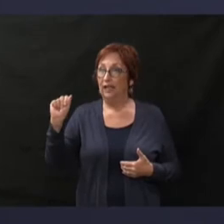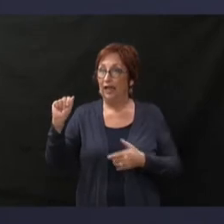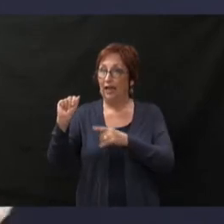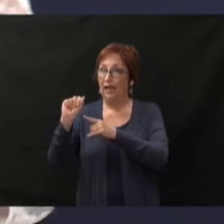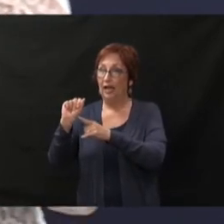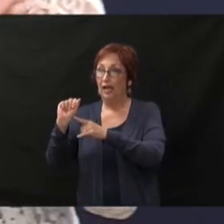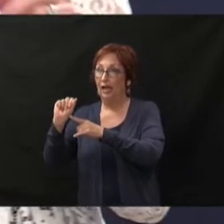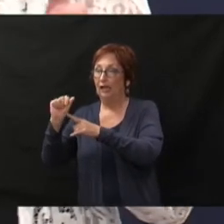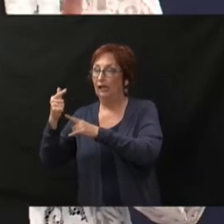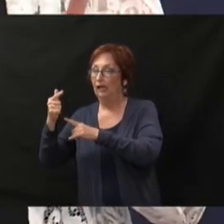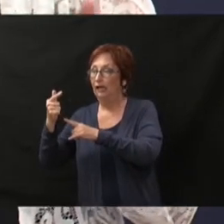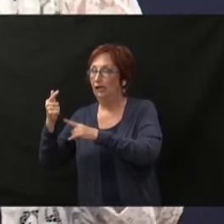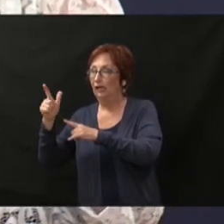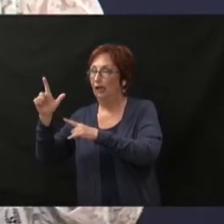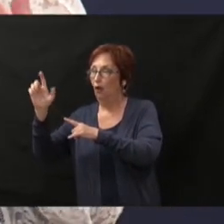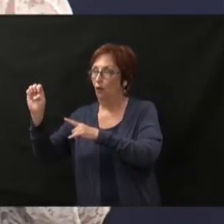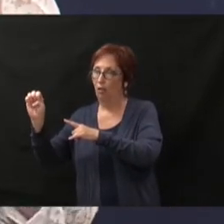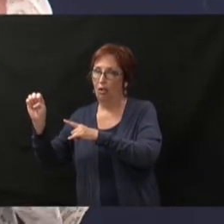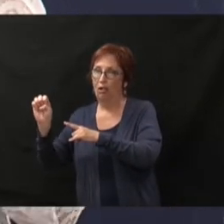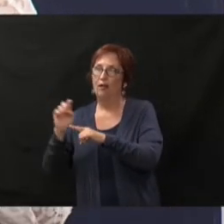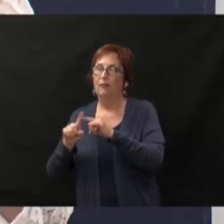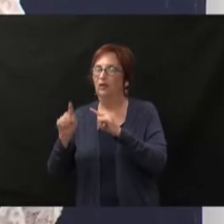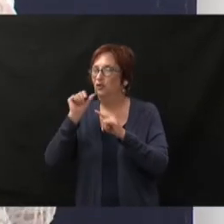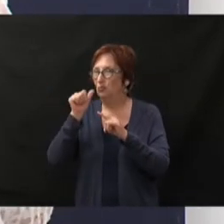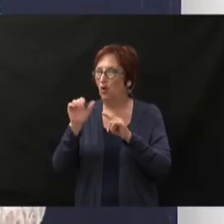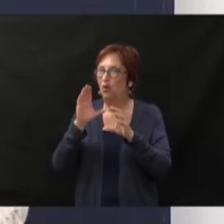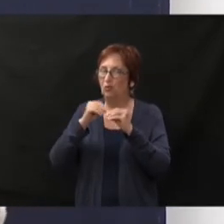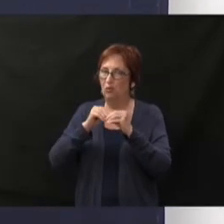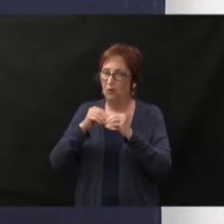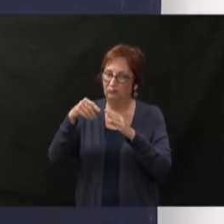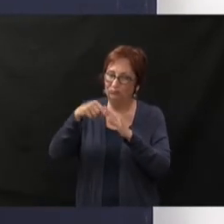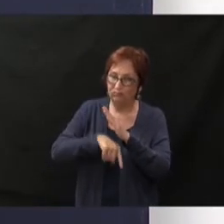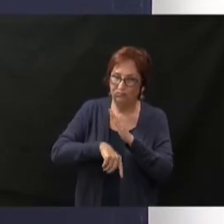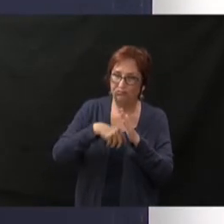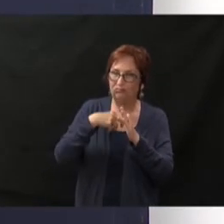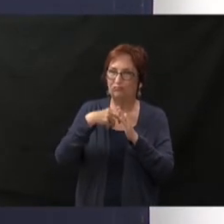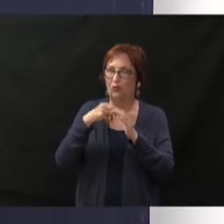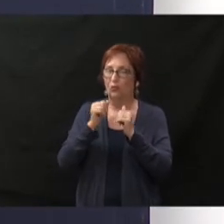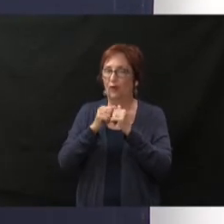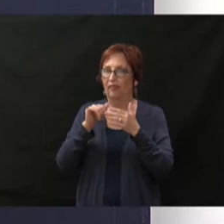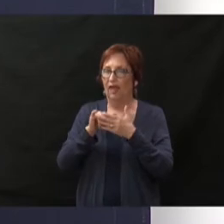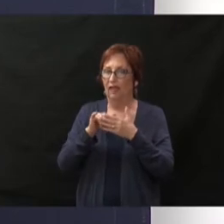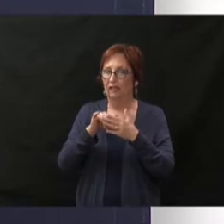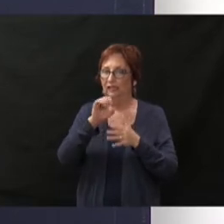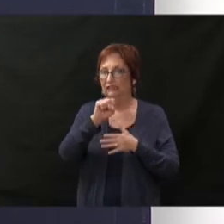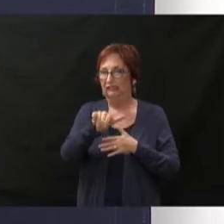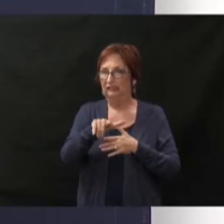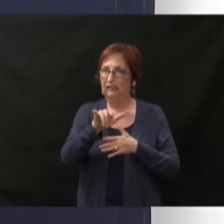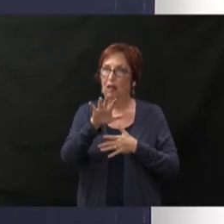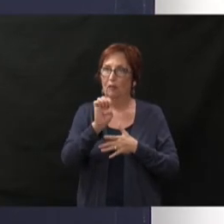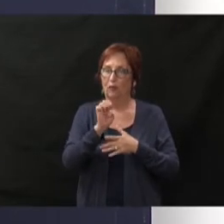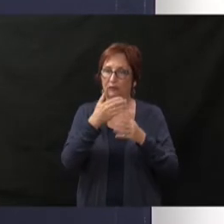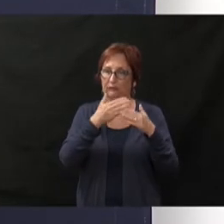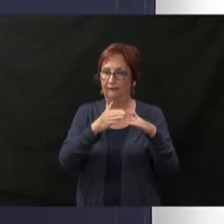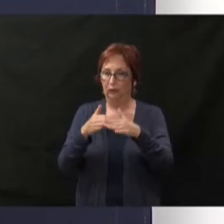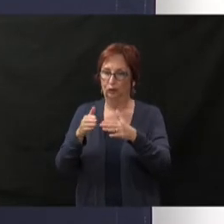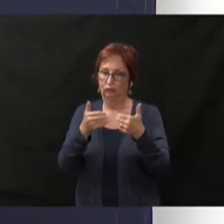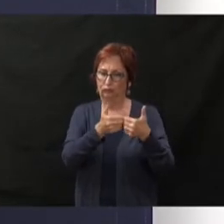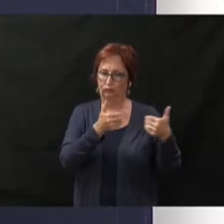chadal. But I'll get into tomorrow more about the syllable division with that and how we count back three. Let's do one more.